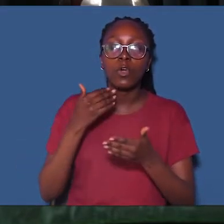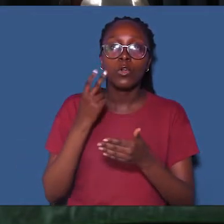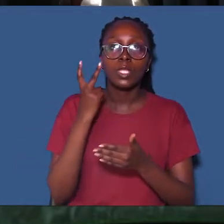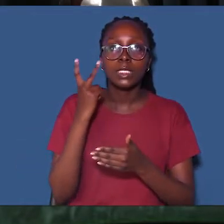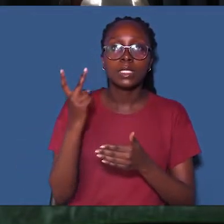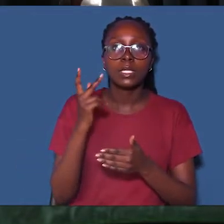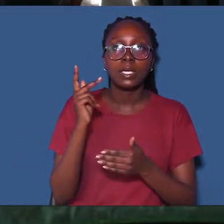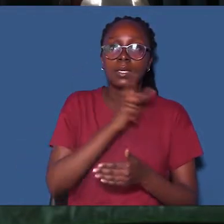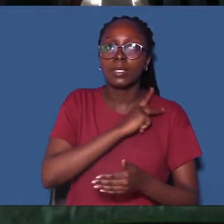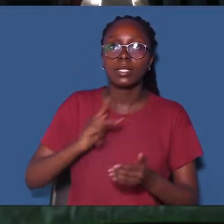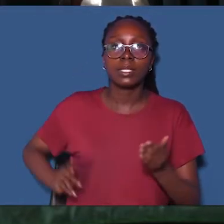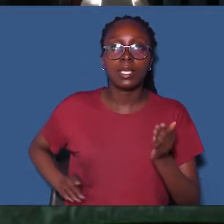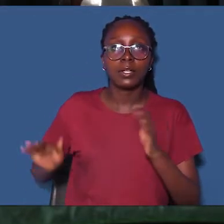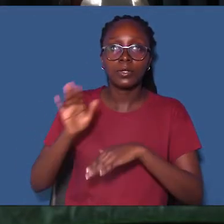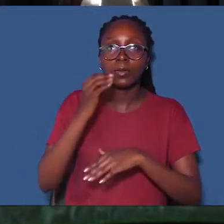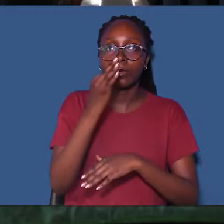word of the Lord.